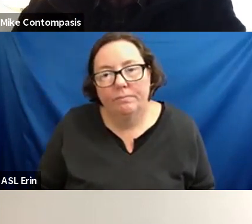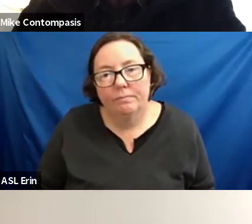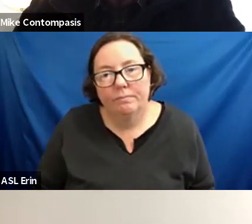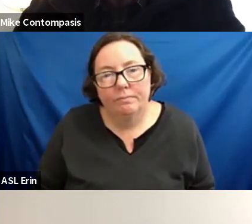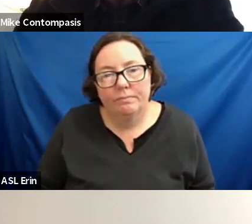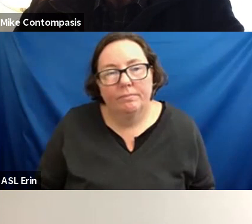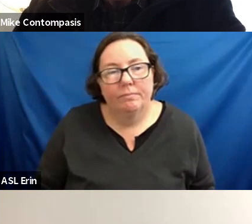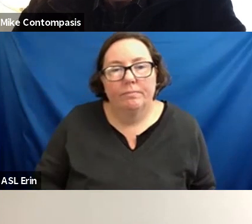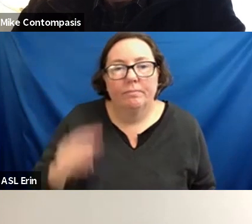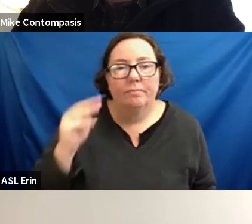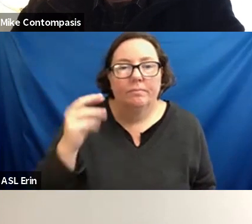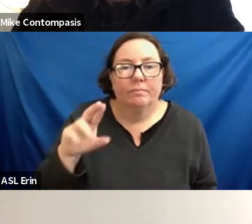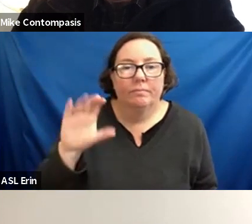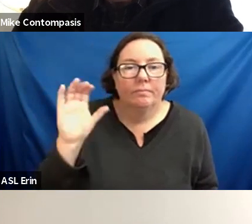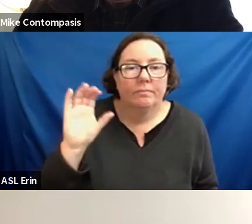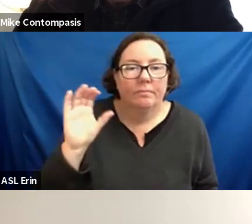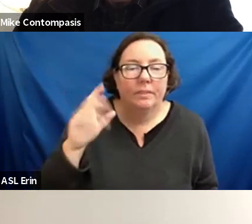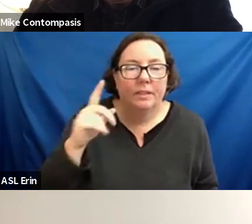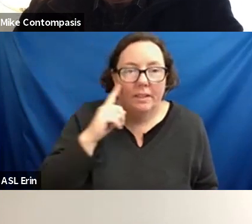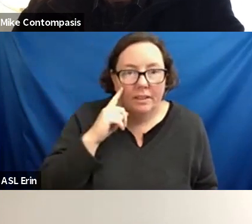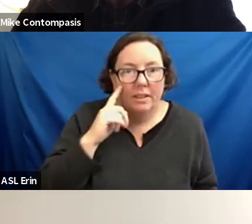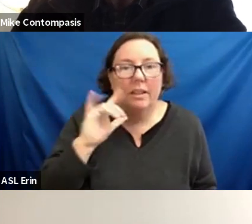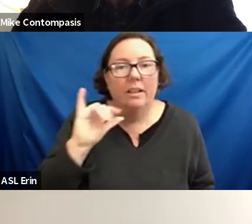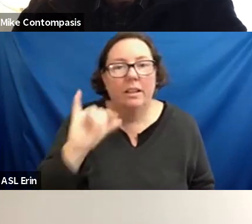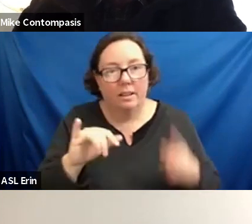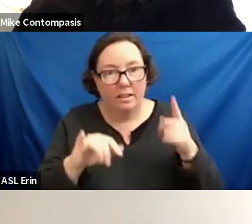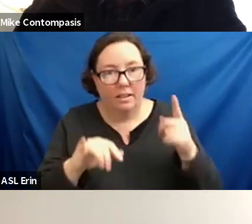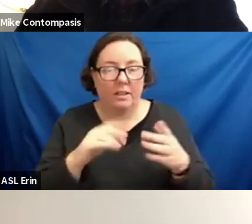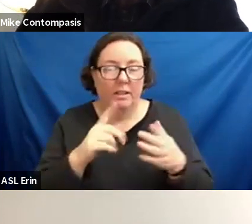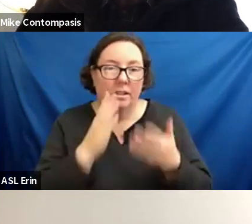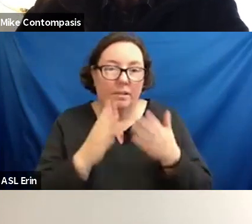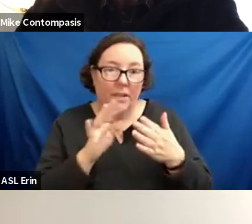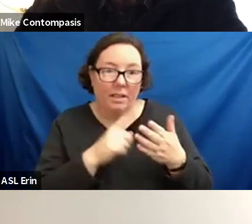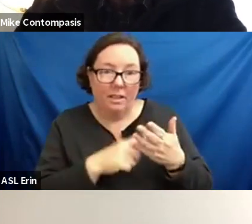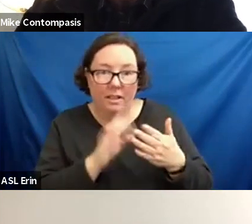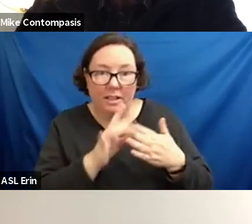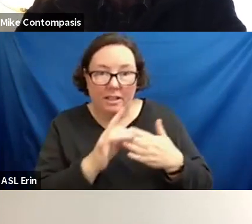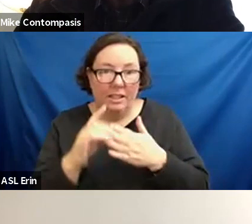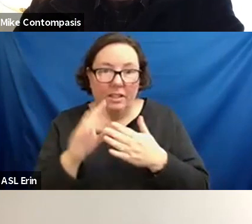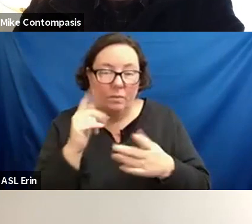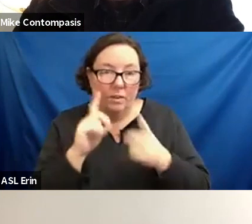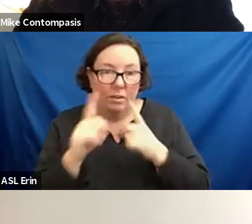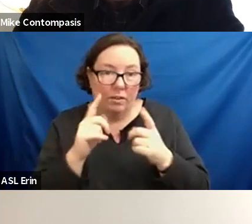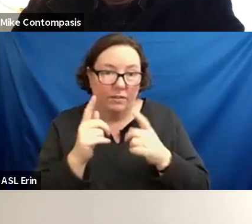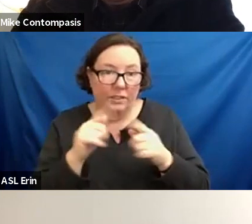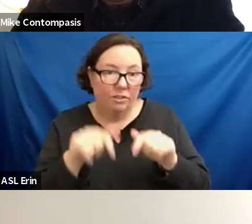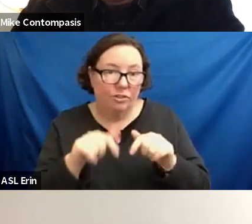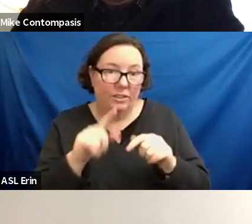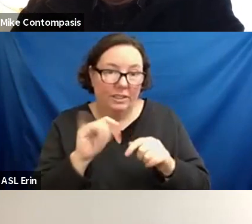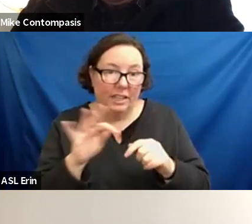I think that might lead to an additional conversation amongst the task force